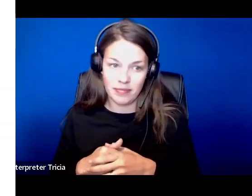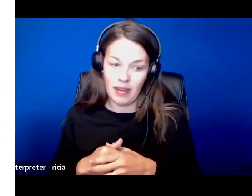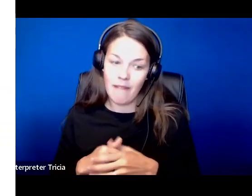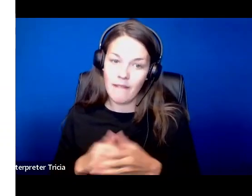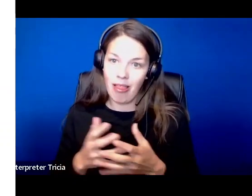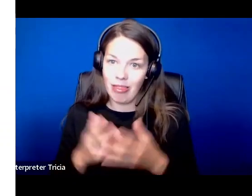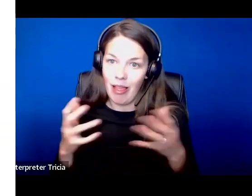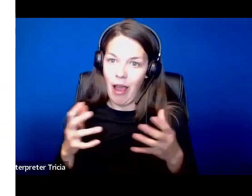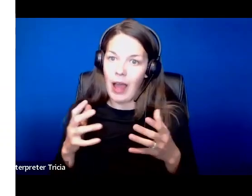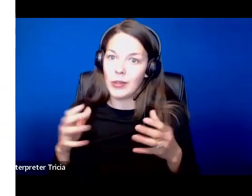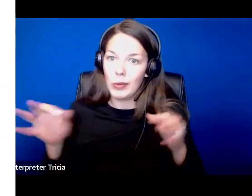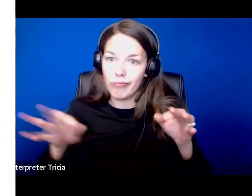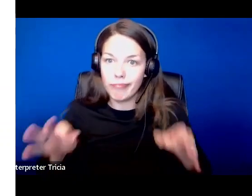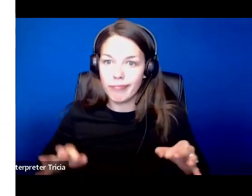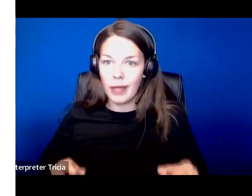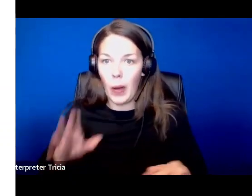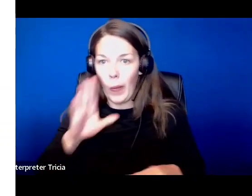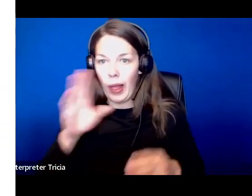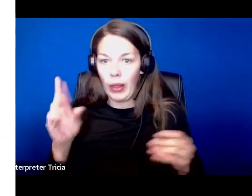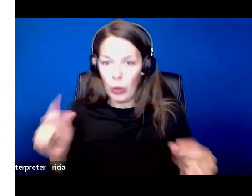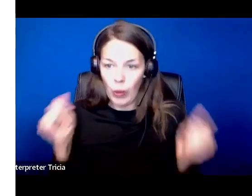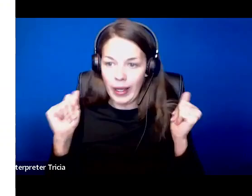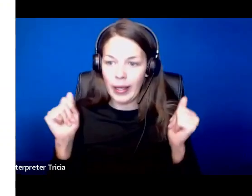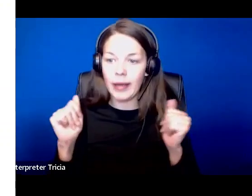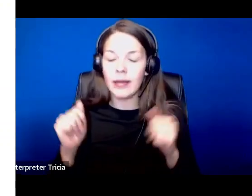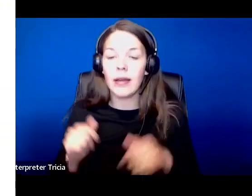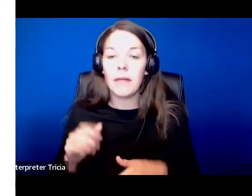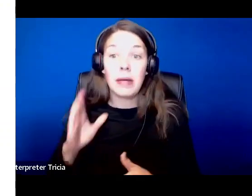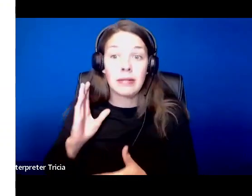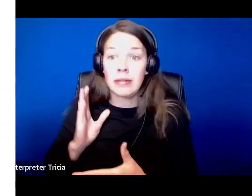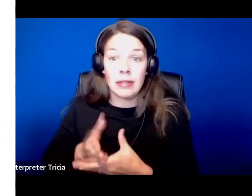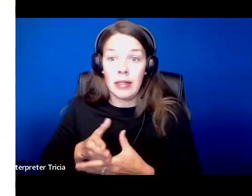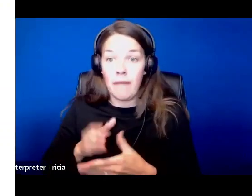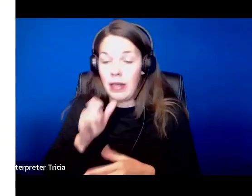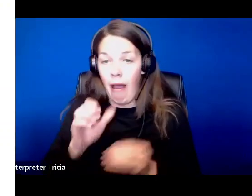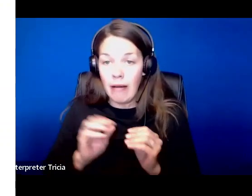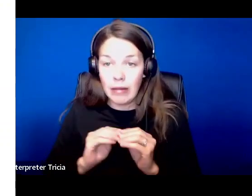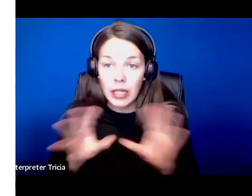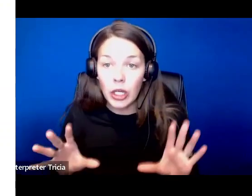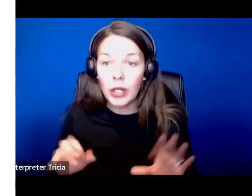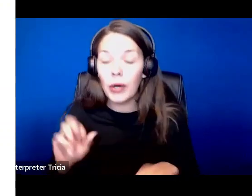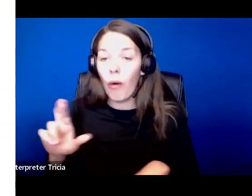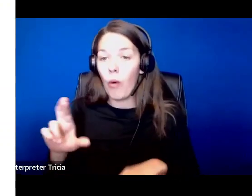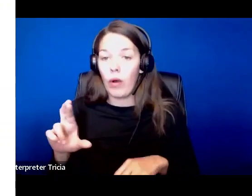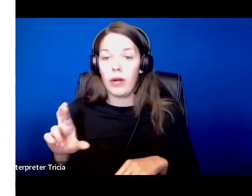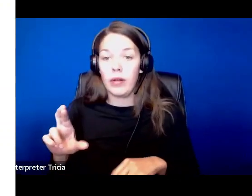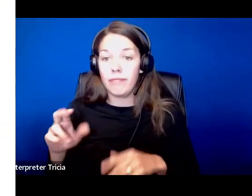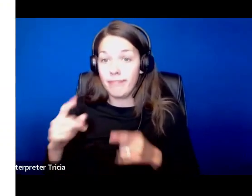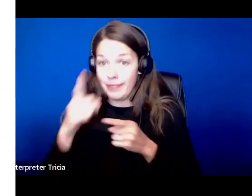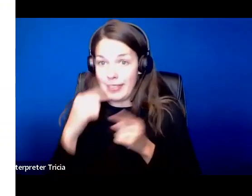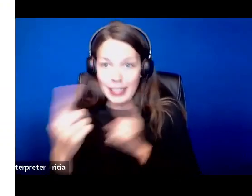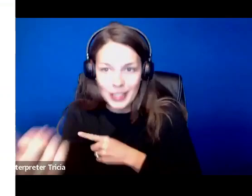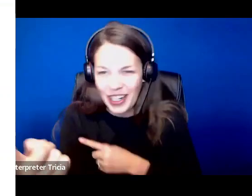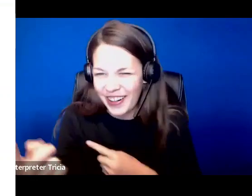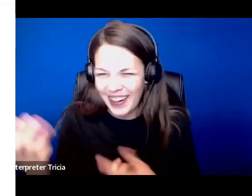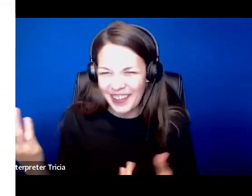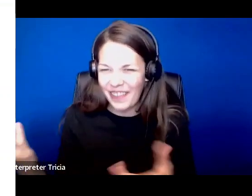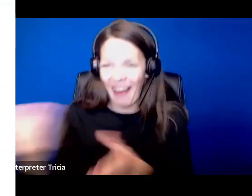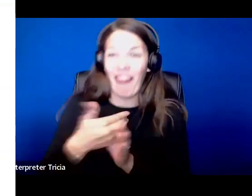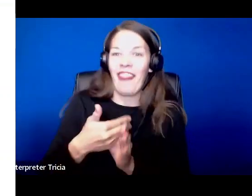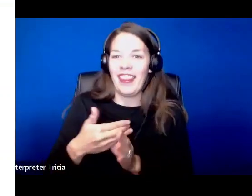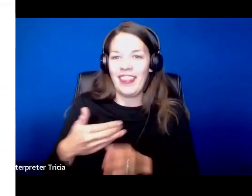here, and so I'm going to be moving quick, but stop me if something's not clear or if you disagree.